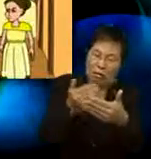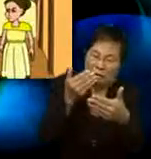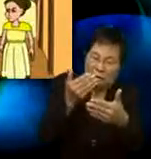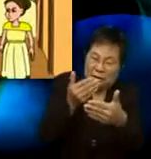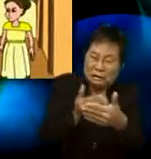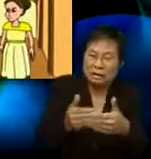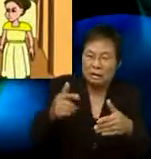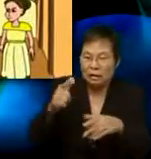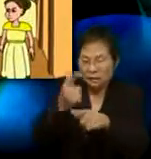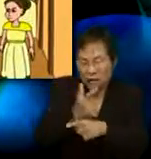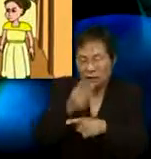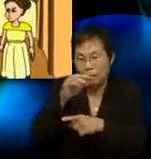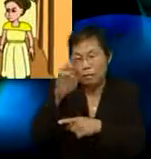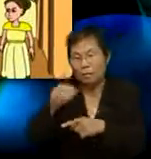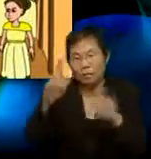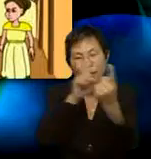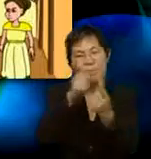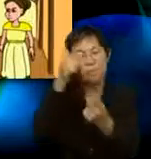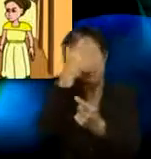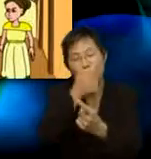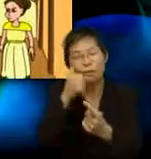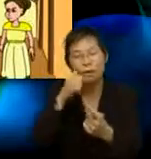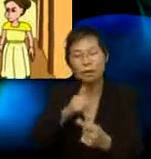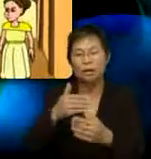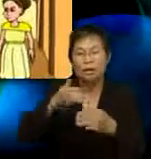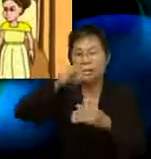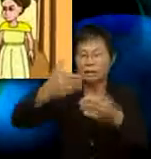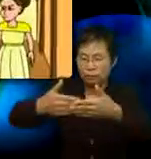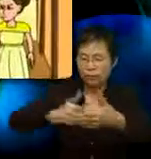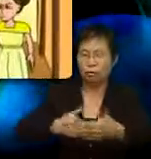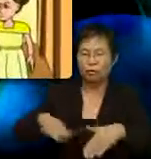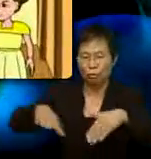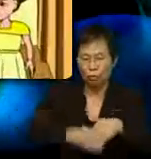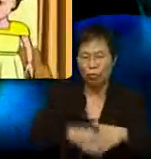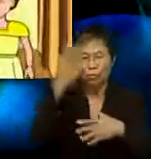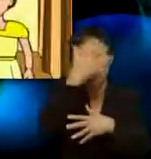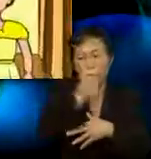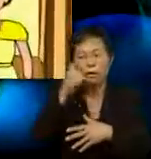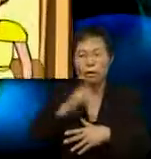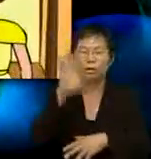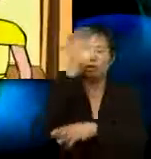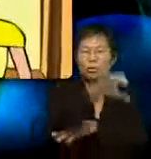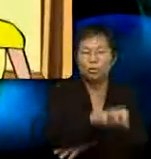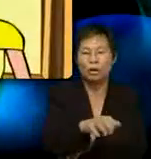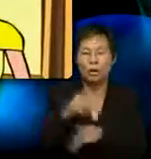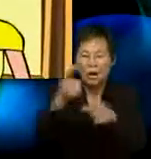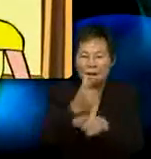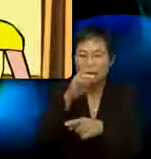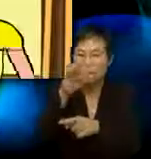little mermaid met the beautiful girl just before the wedding. The beautiful girl scolded the little